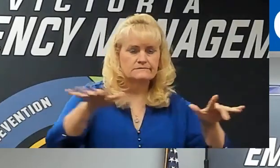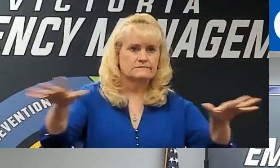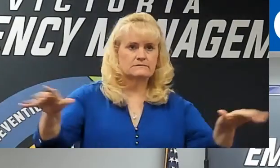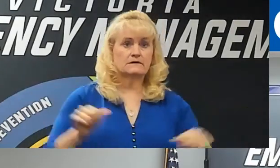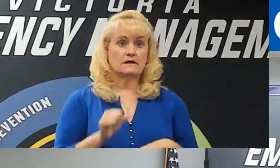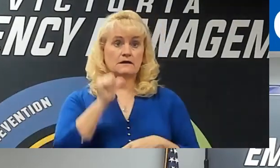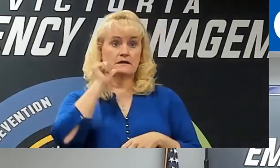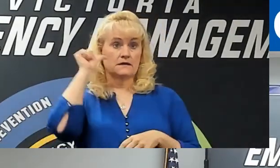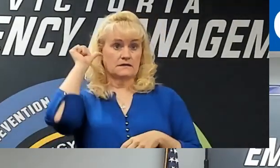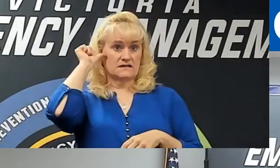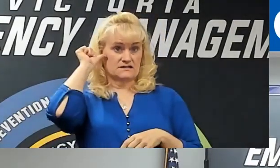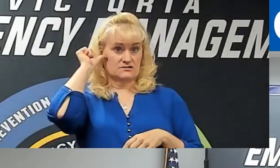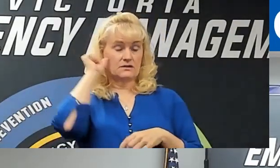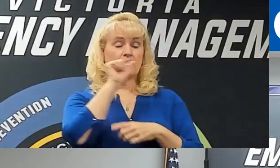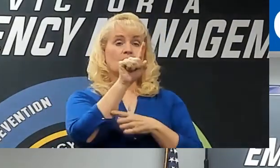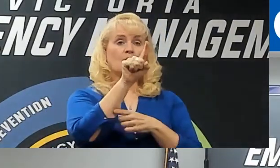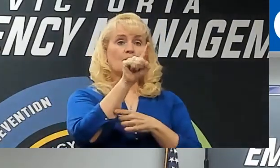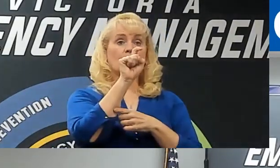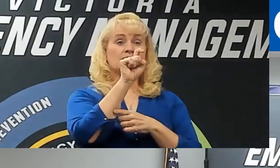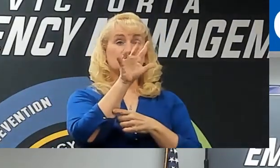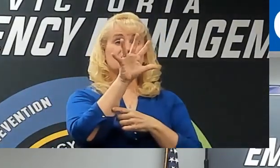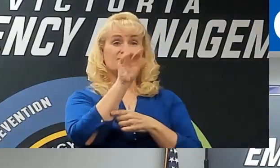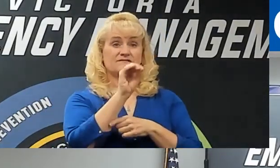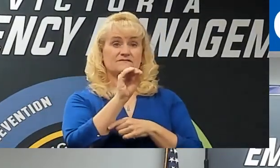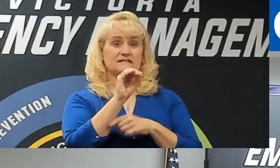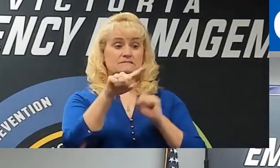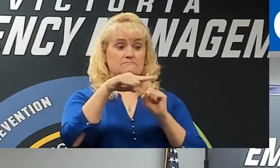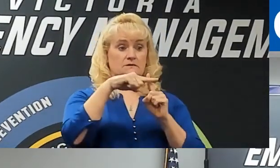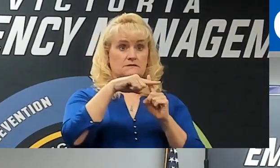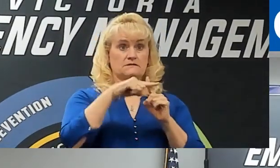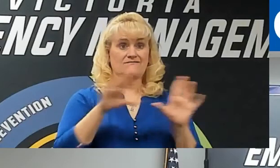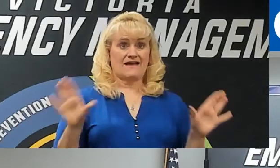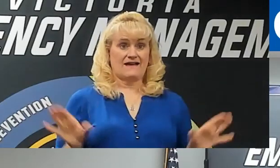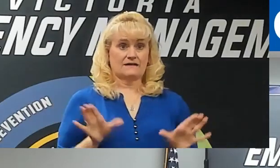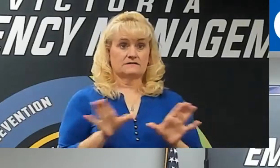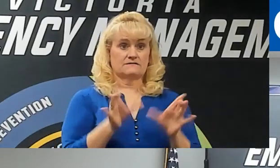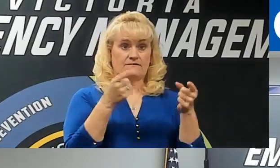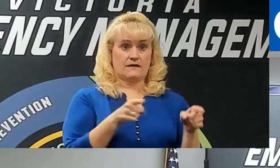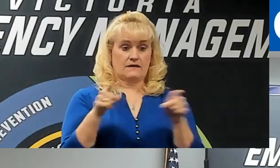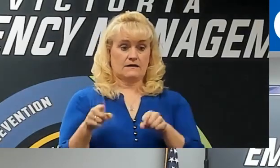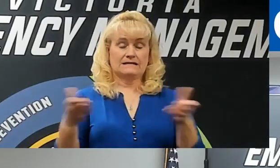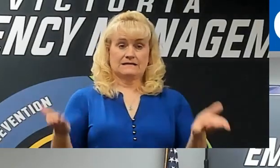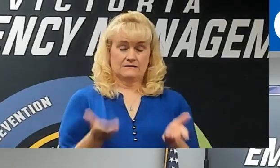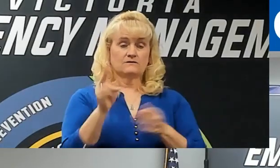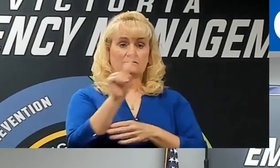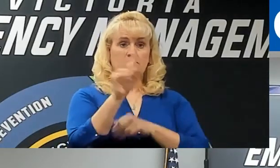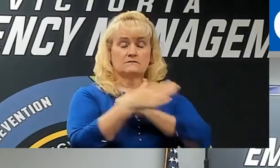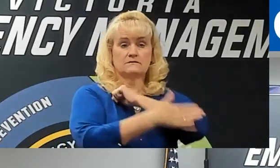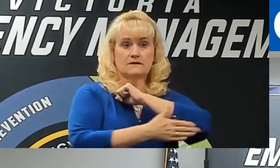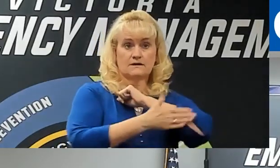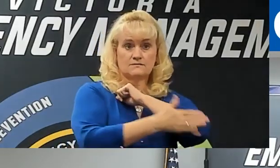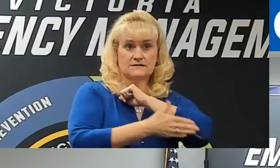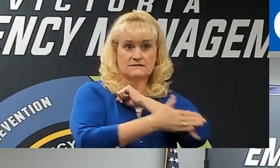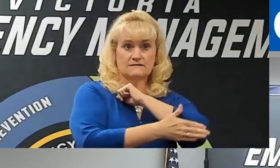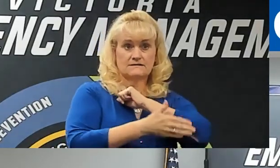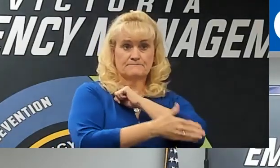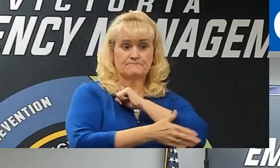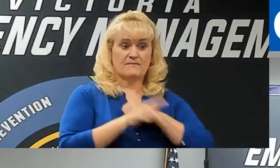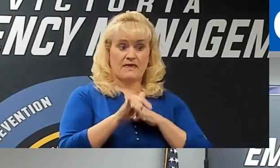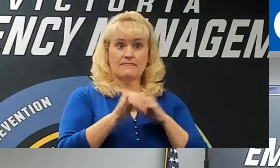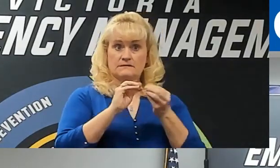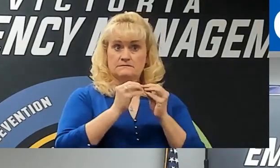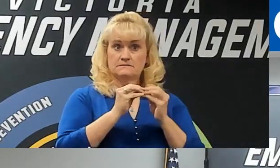we had 150 active cases in Victoria County, and that number